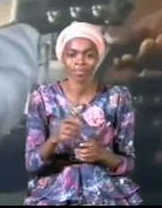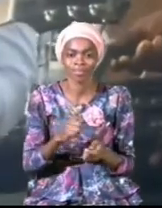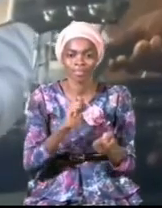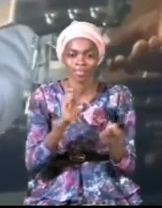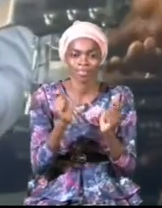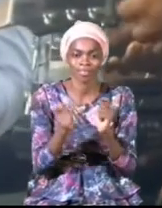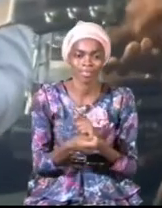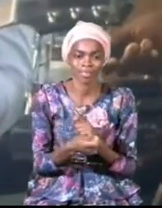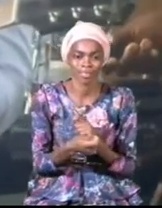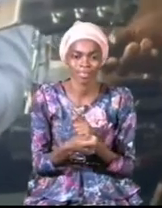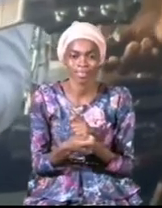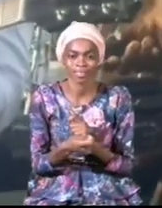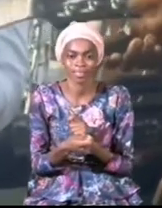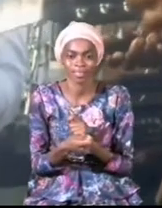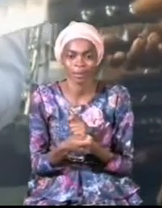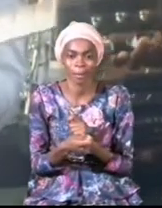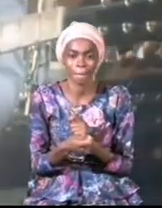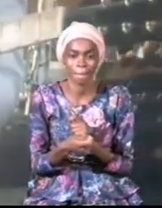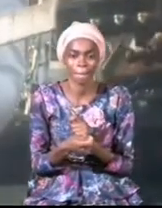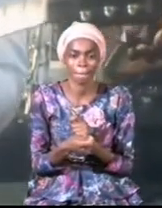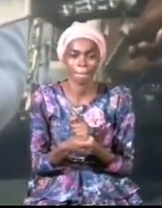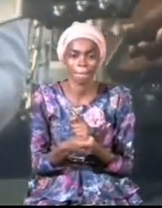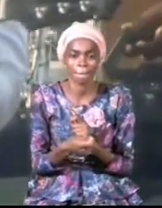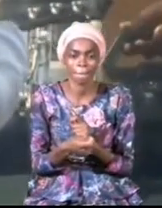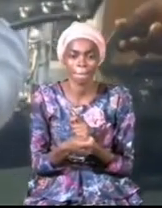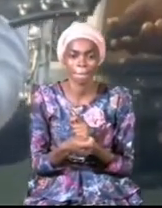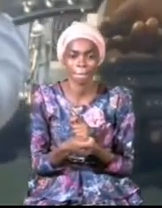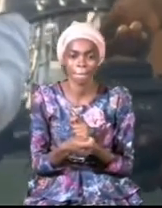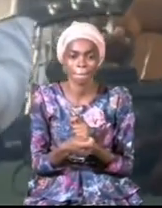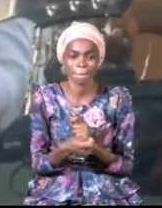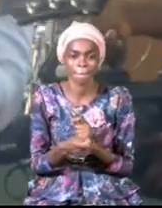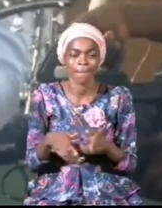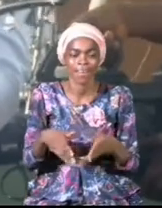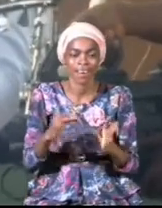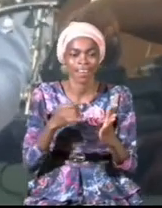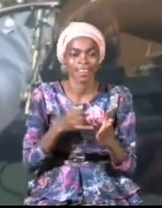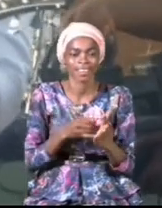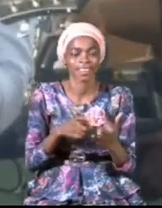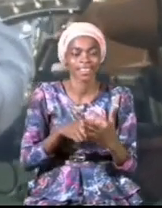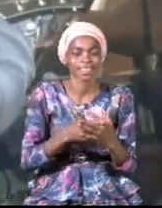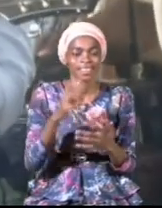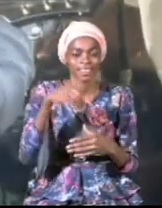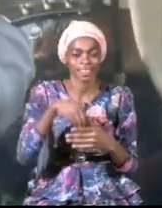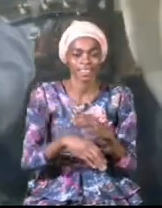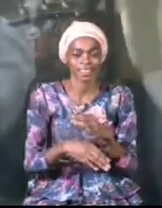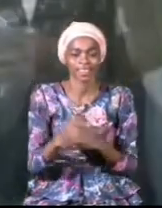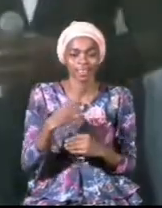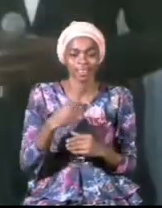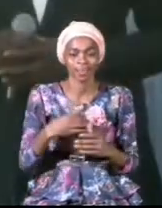come in. Let it start, and let it start in me. Hallelujah.